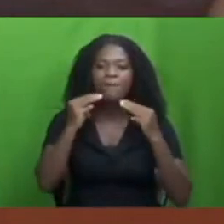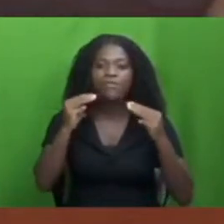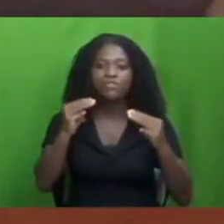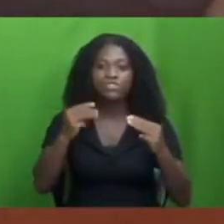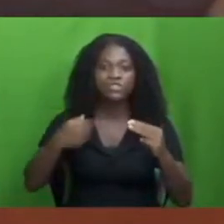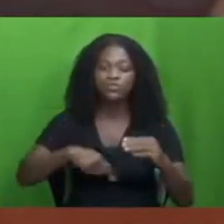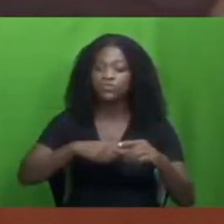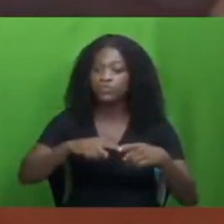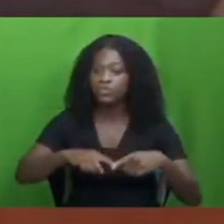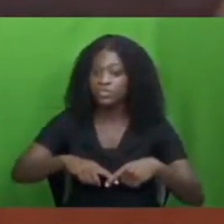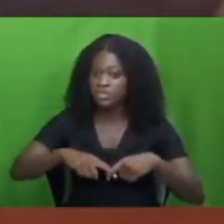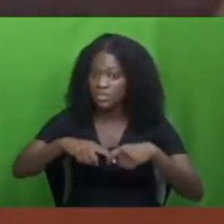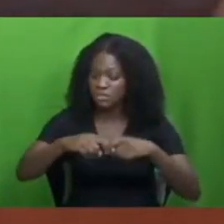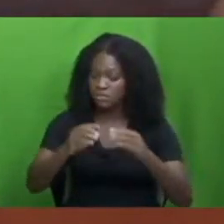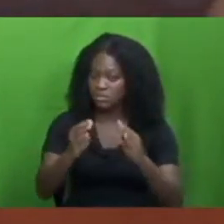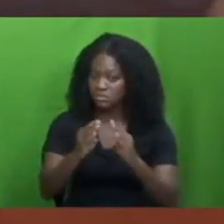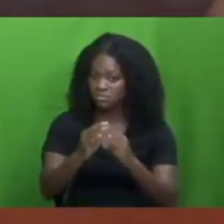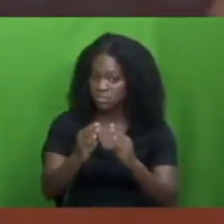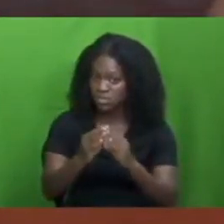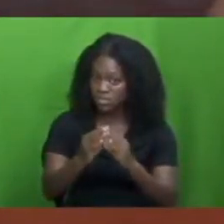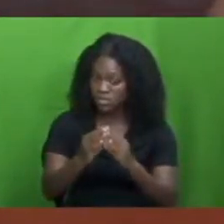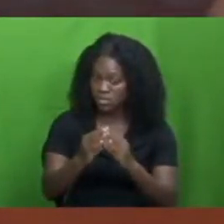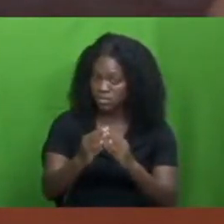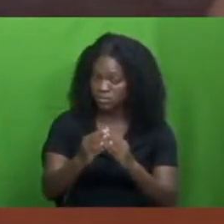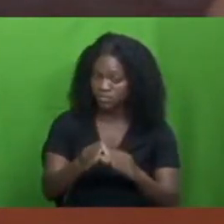and copies will be made available to all members.